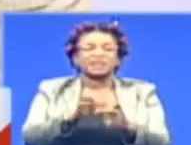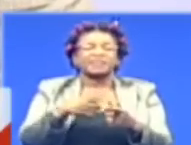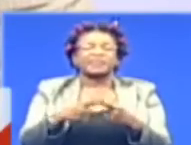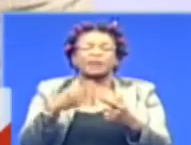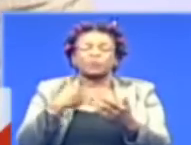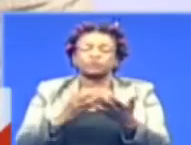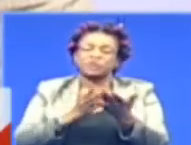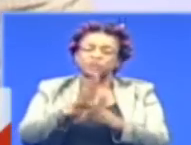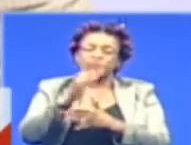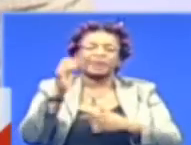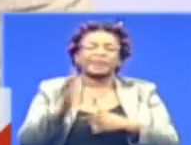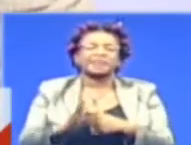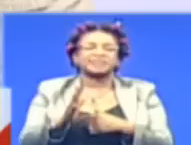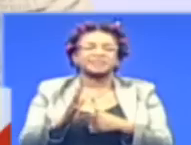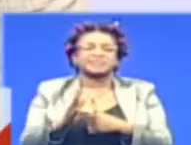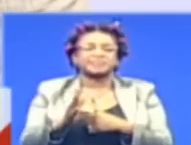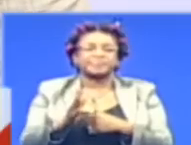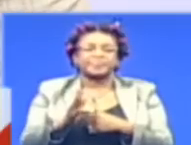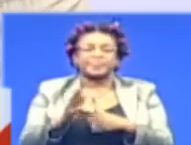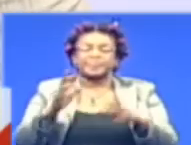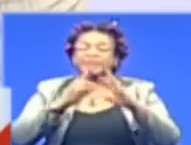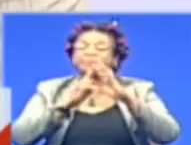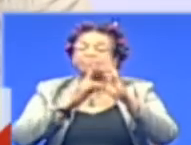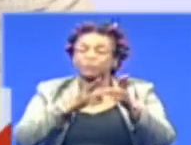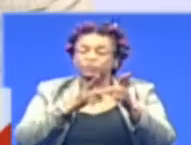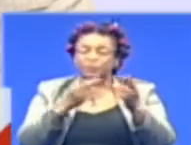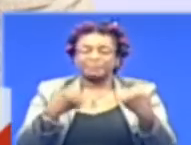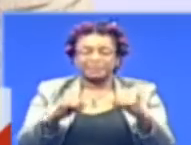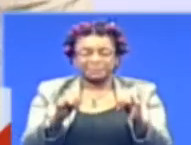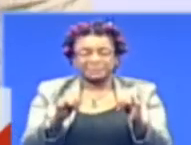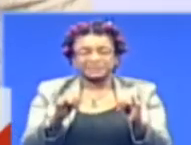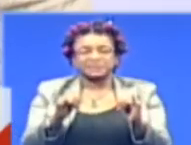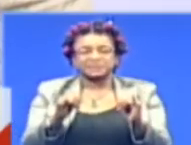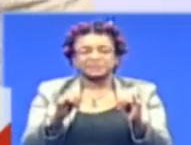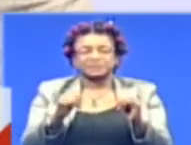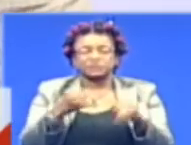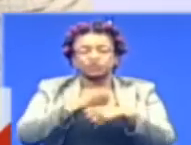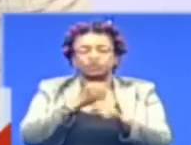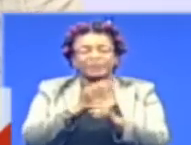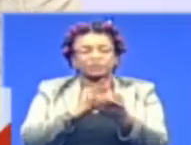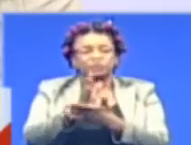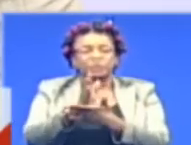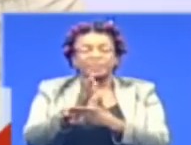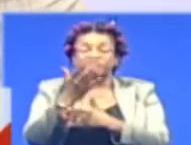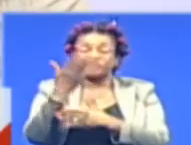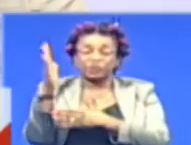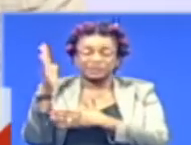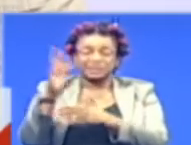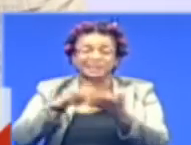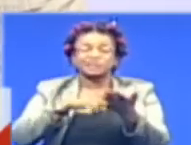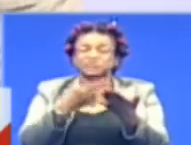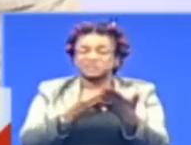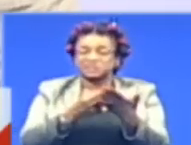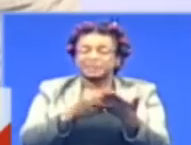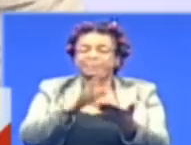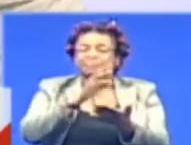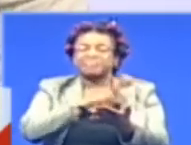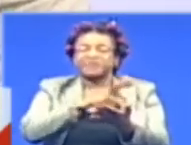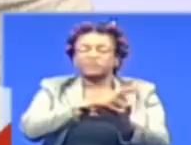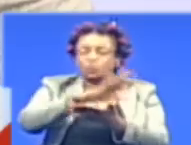that the report will really be implemented to ensure that the forest resource benefit all